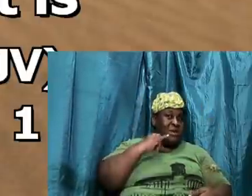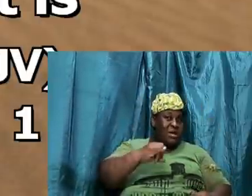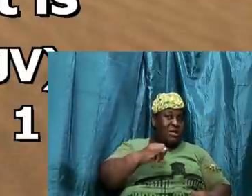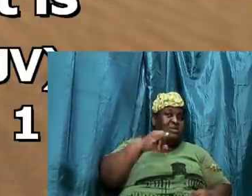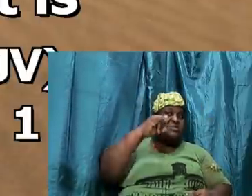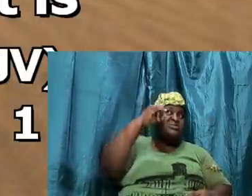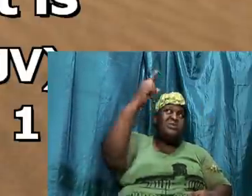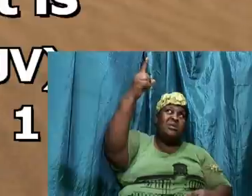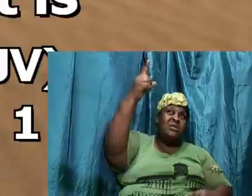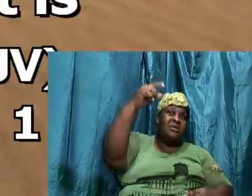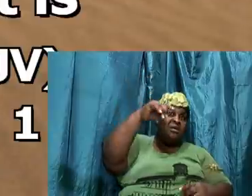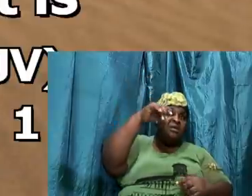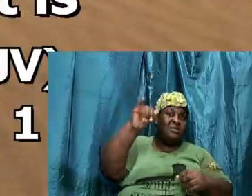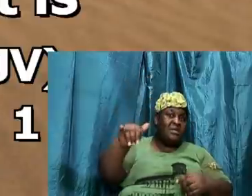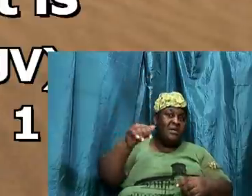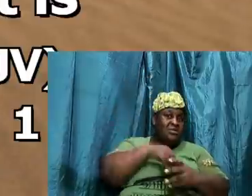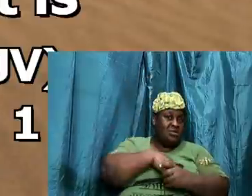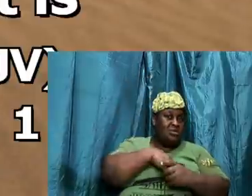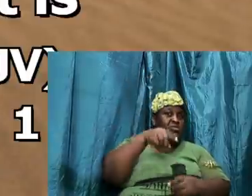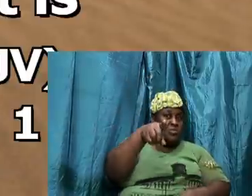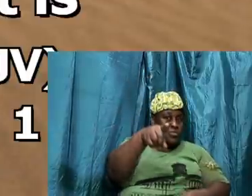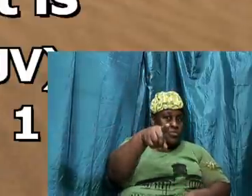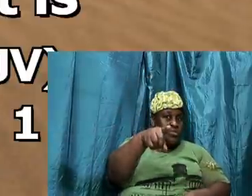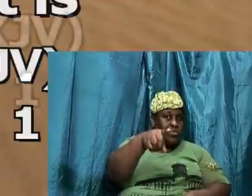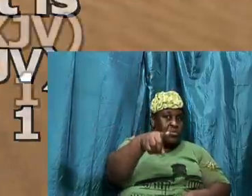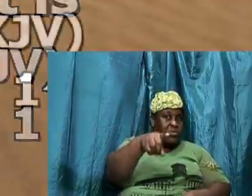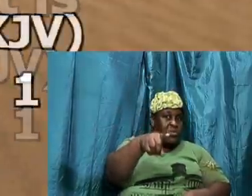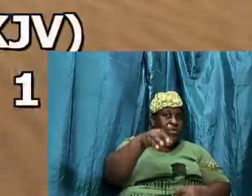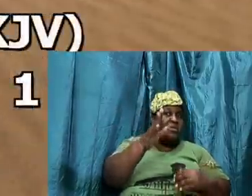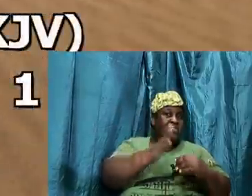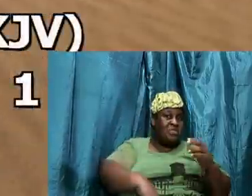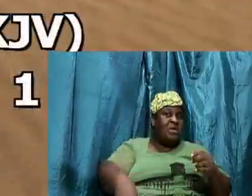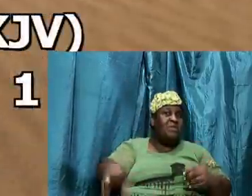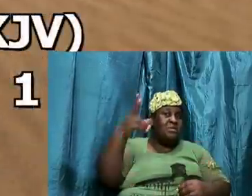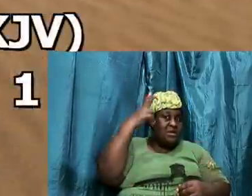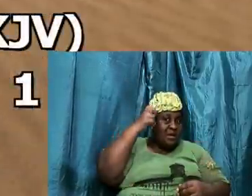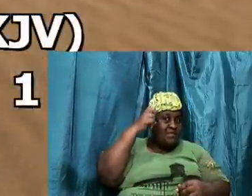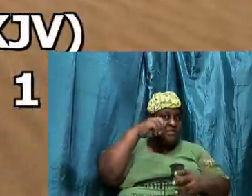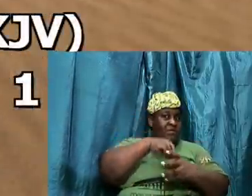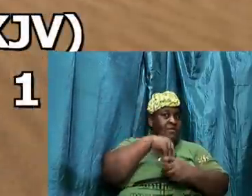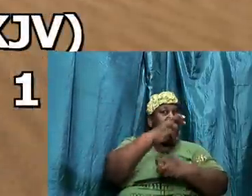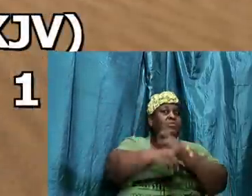in you than he that is in the world.